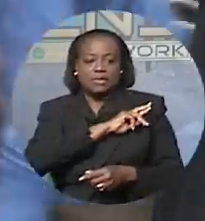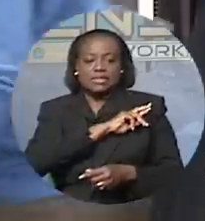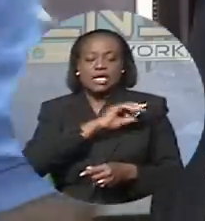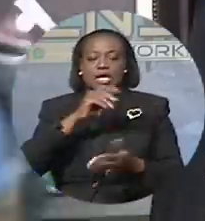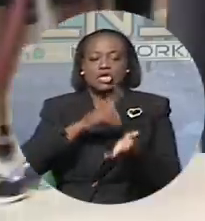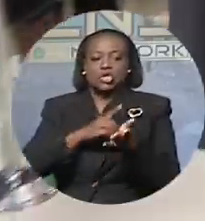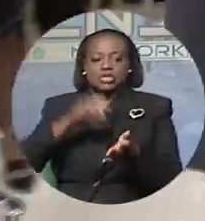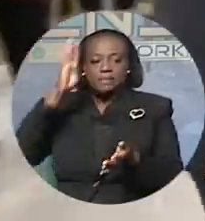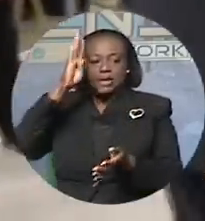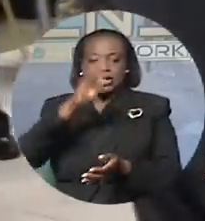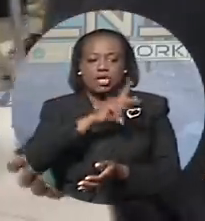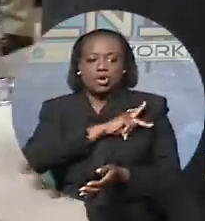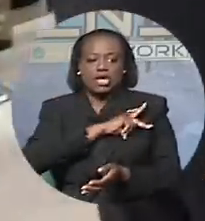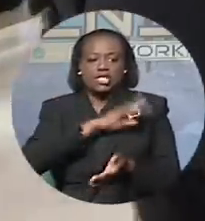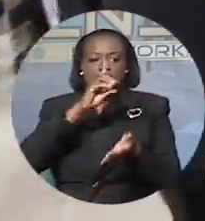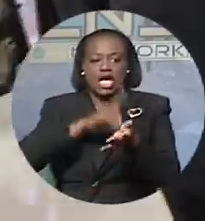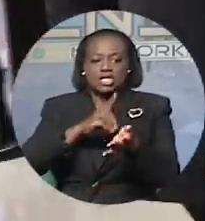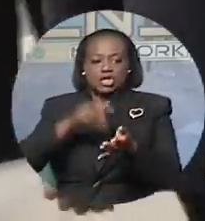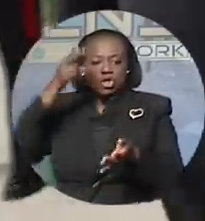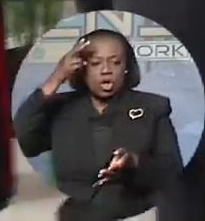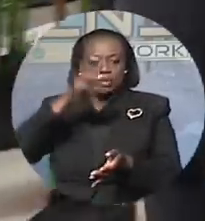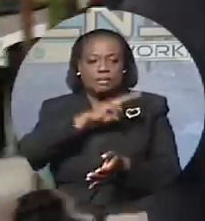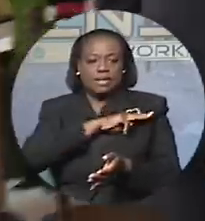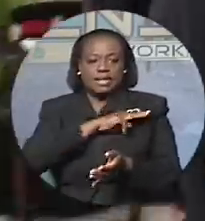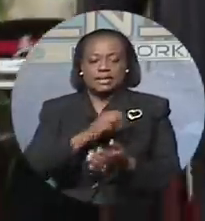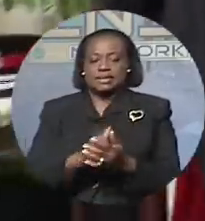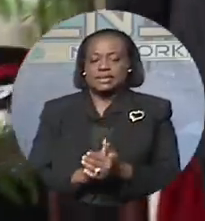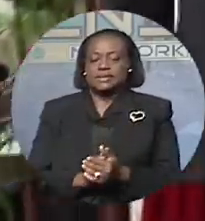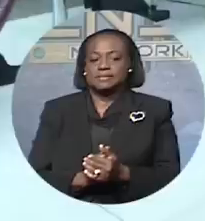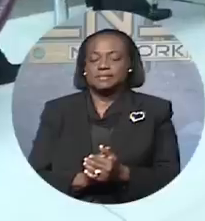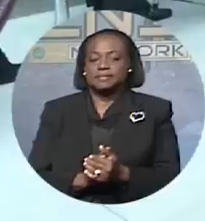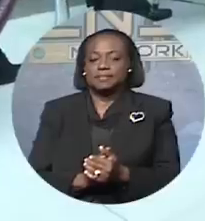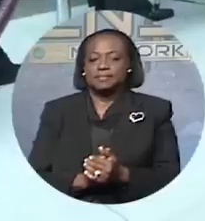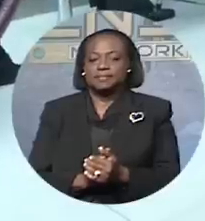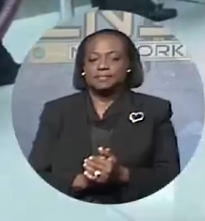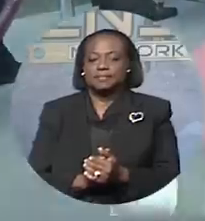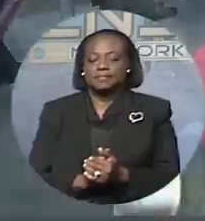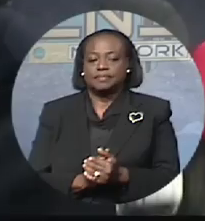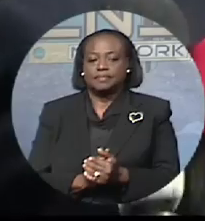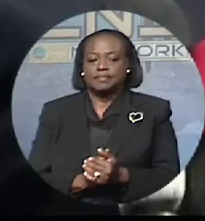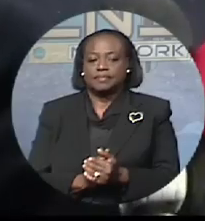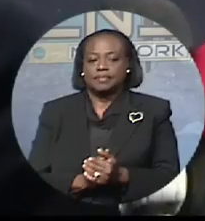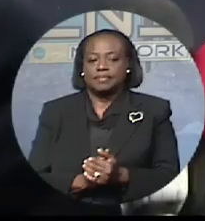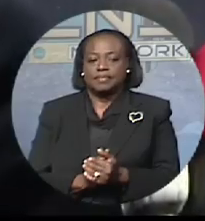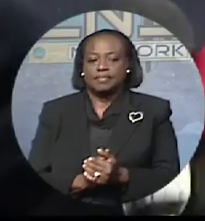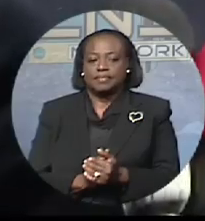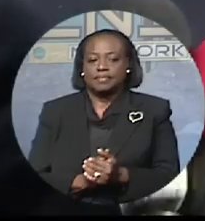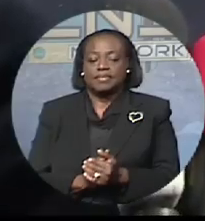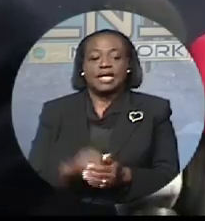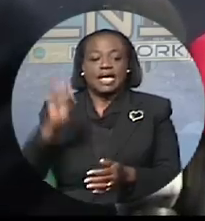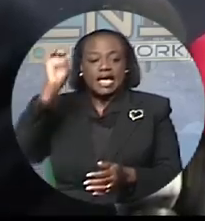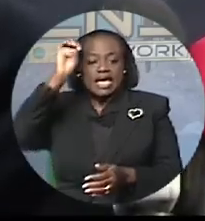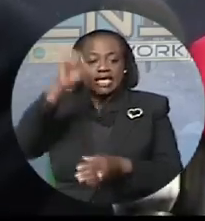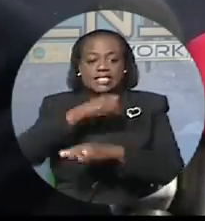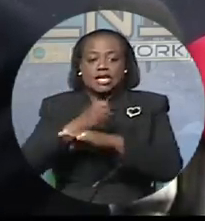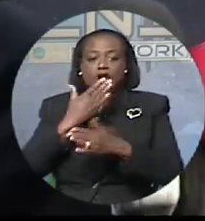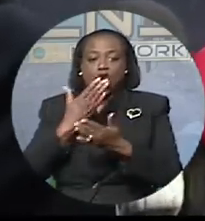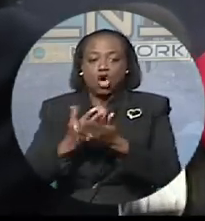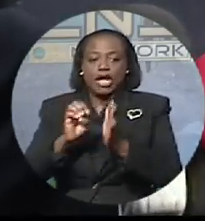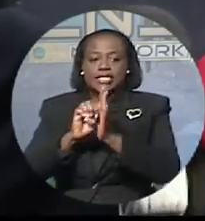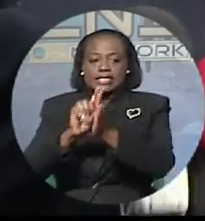Dr. Bernard Nottage, and Opposition Leader Dr. Hubert Minnis. So he set a very, very good example